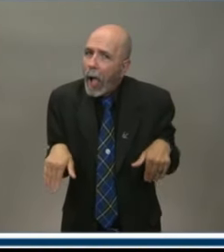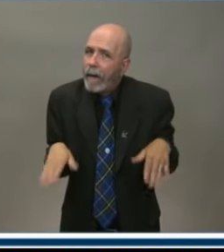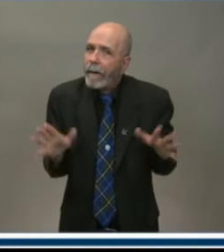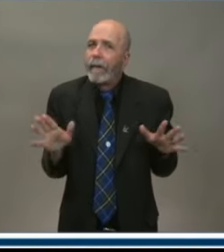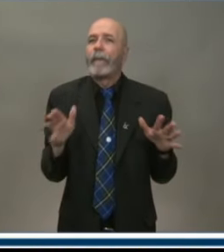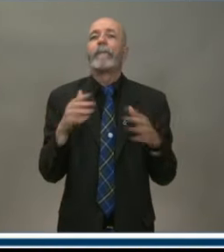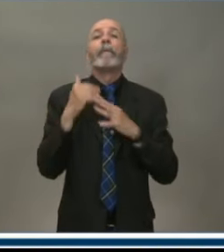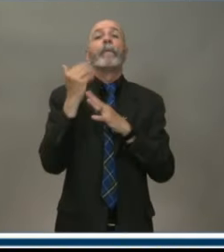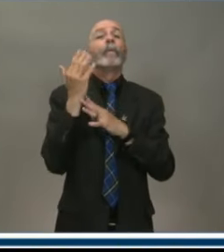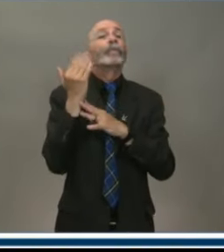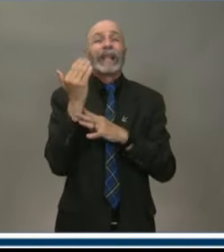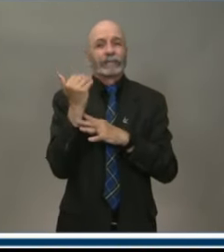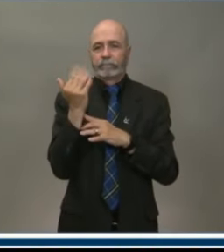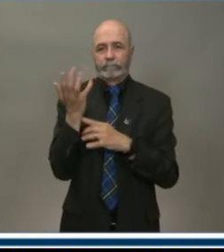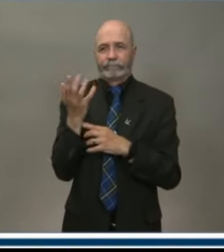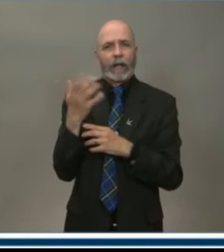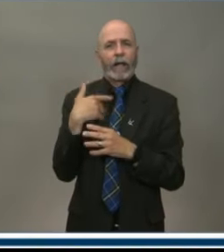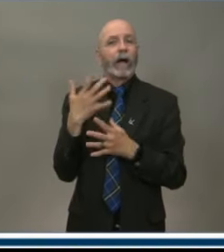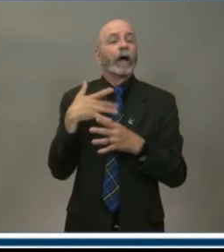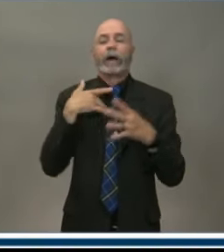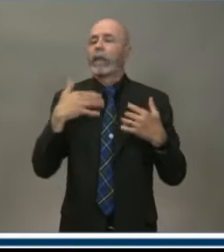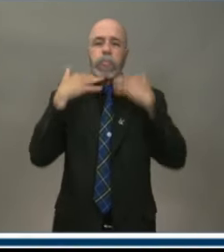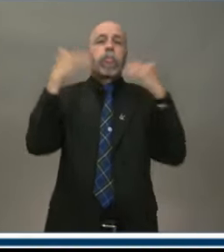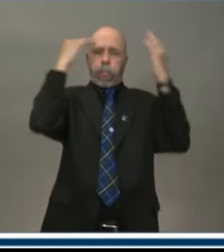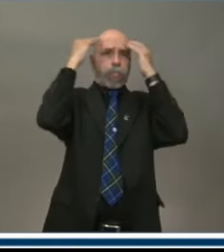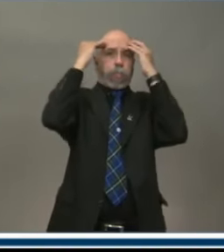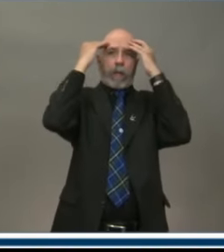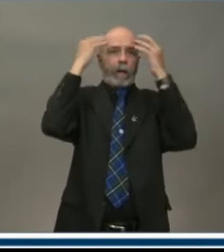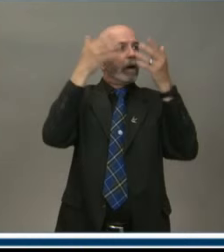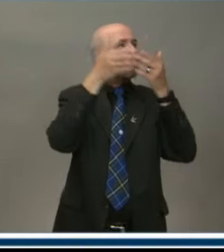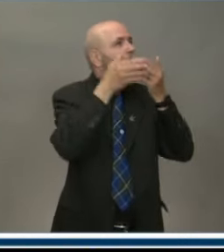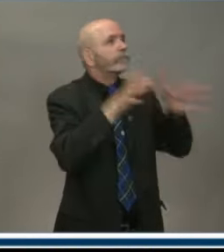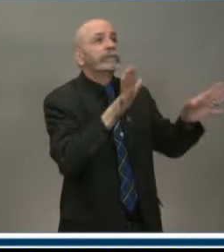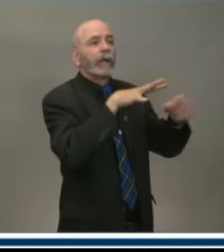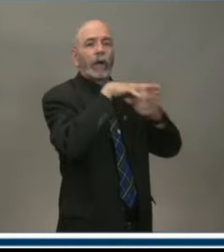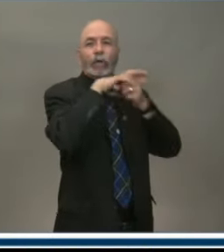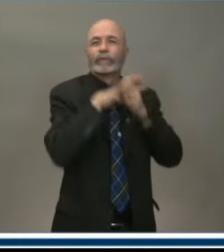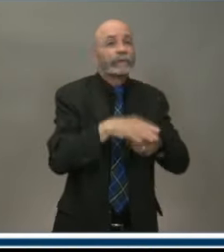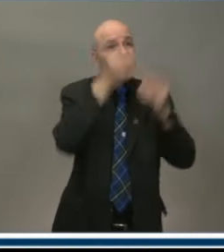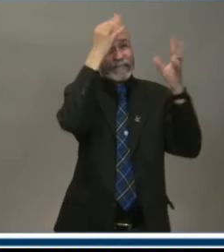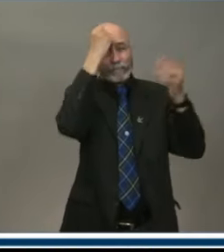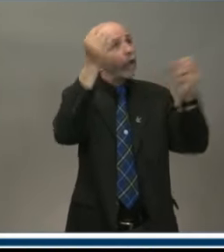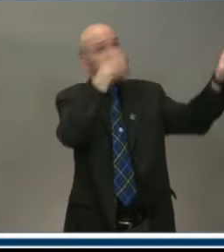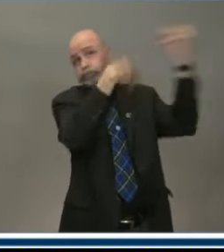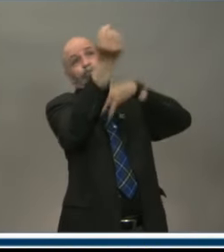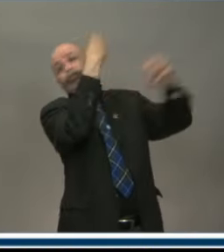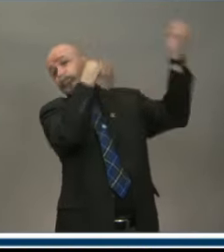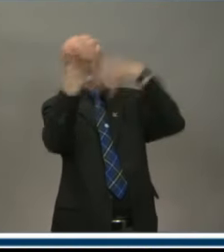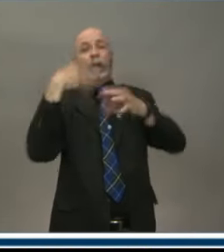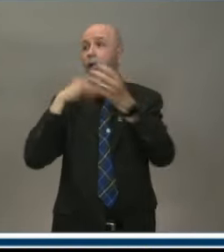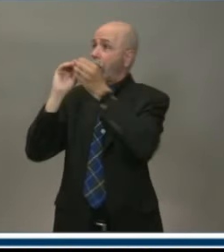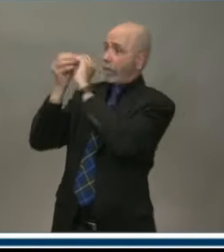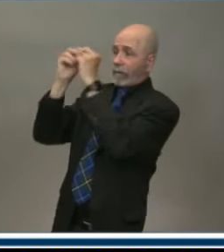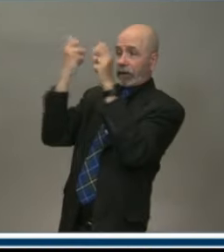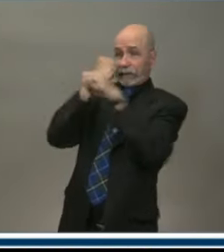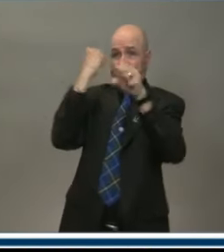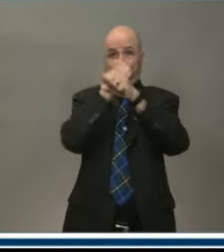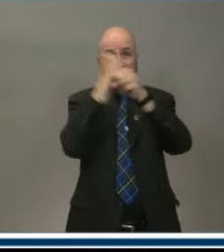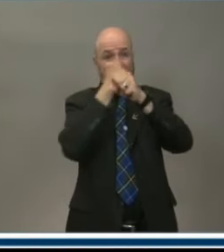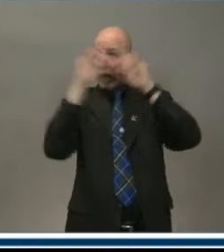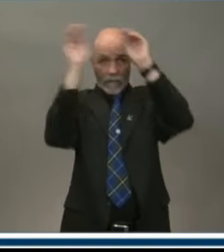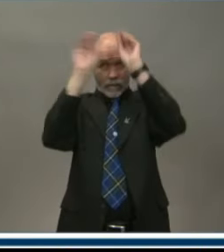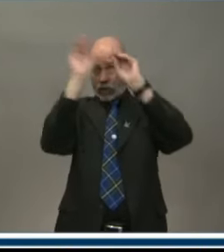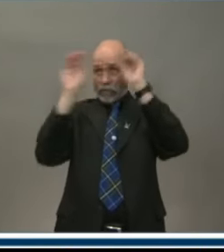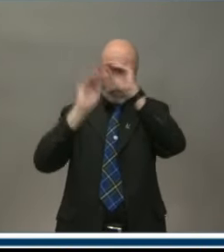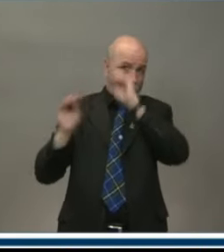health, create two teams, people who enter the data and report the number, or just the raw numbers, and then the more details of each